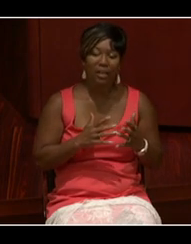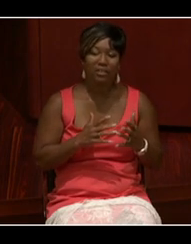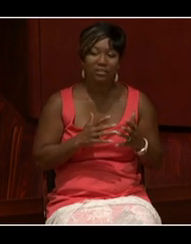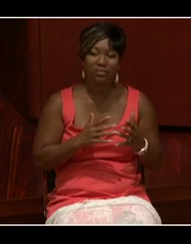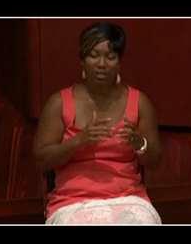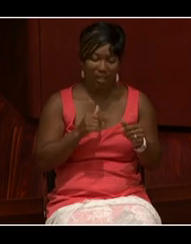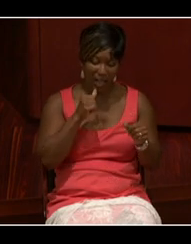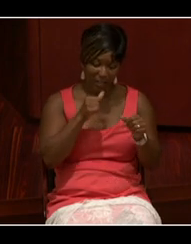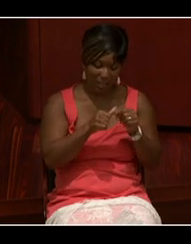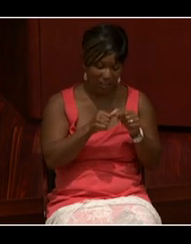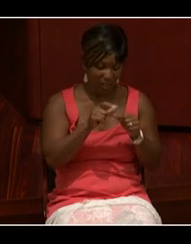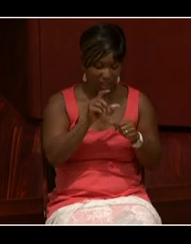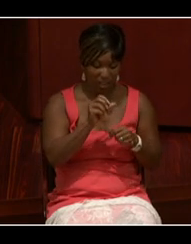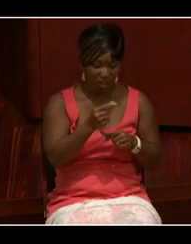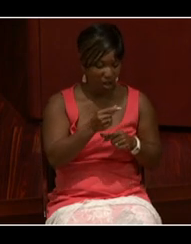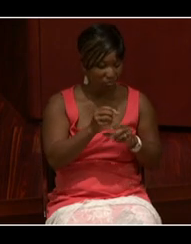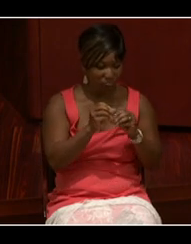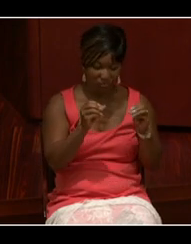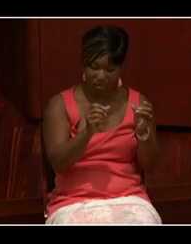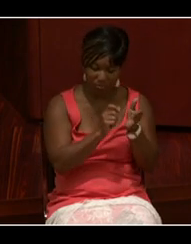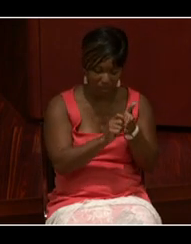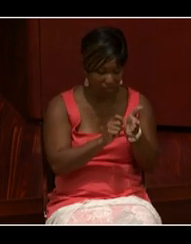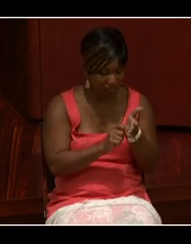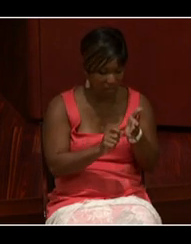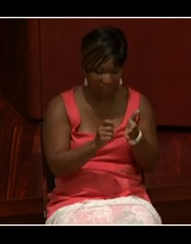completely blank. Nobody wrote to them in their